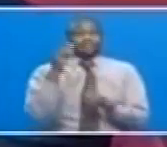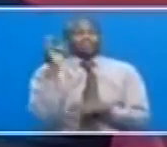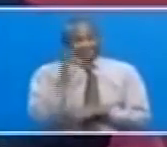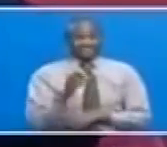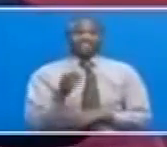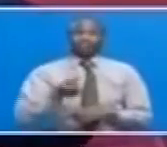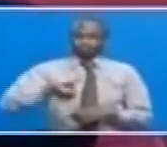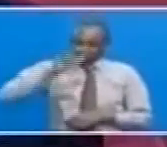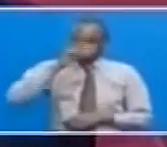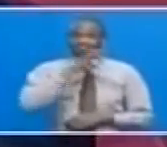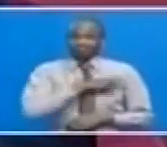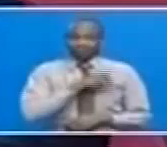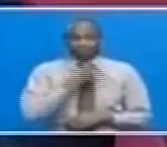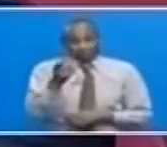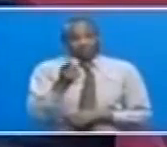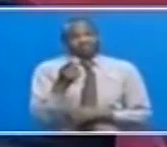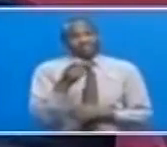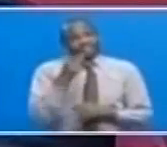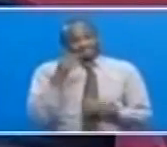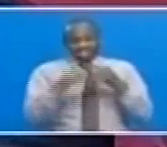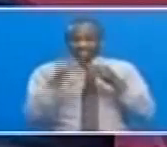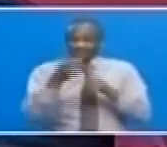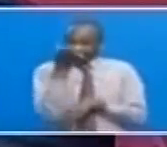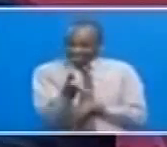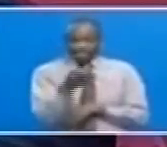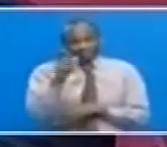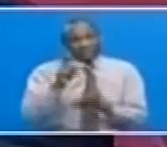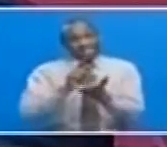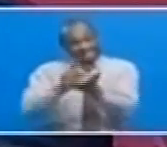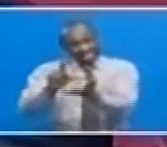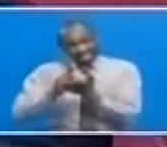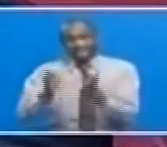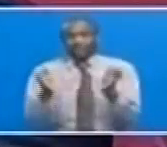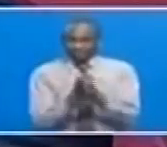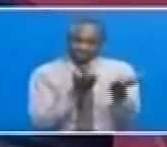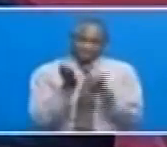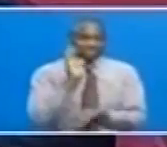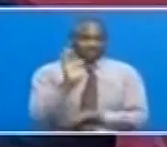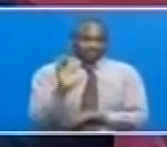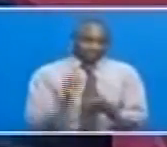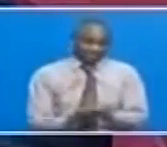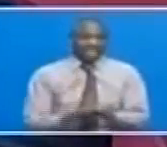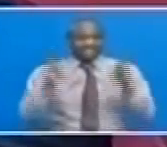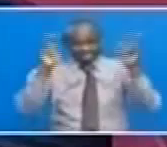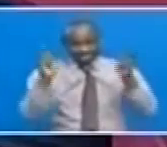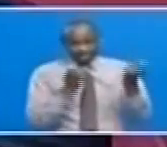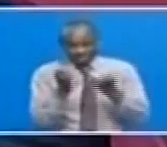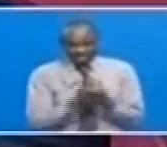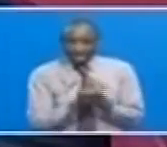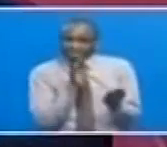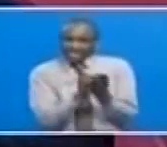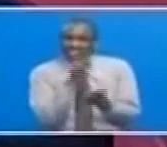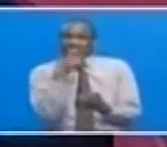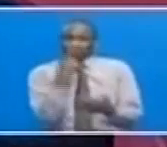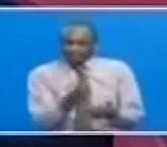in profits for the first half of the year, driven by increased lending earnings from new business lines and international business. The bank has